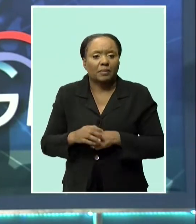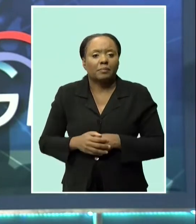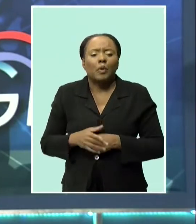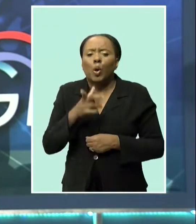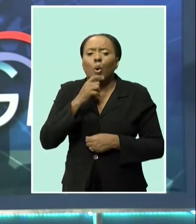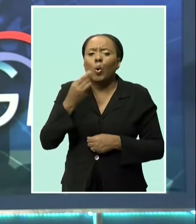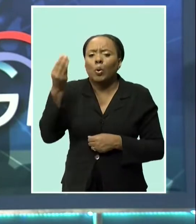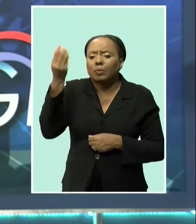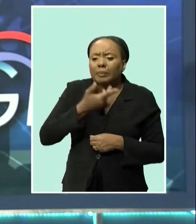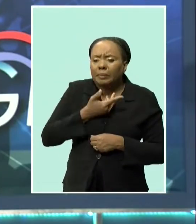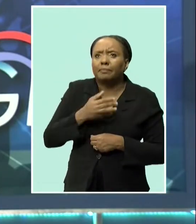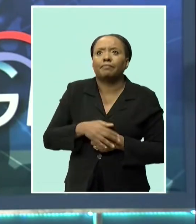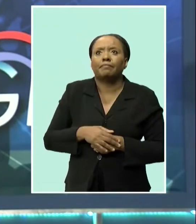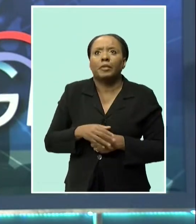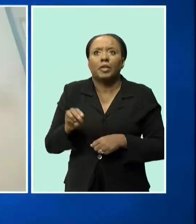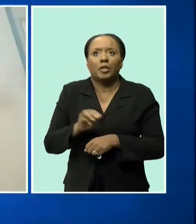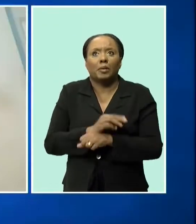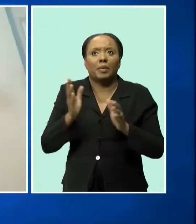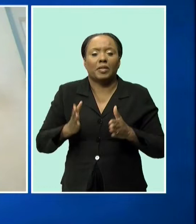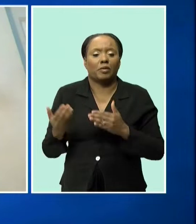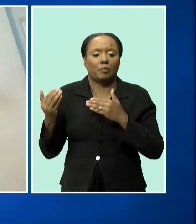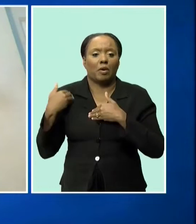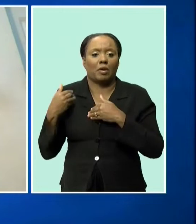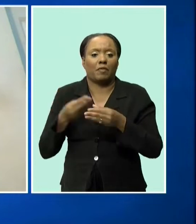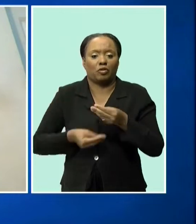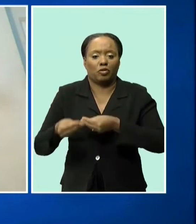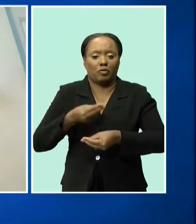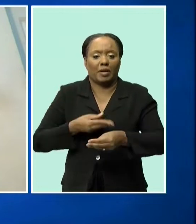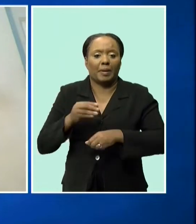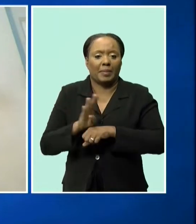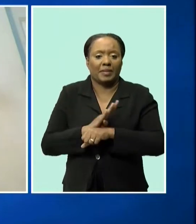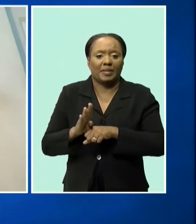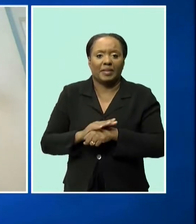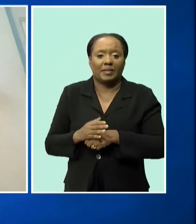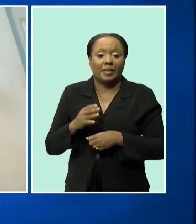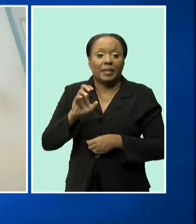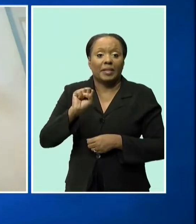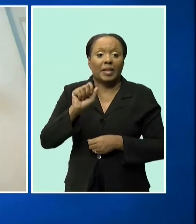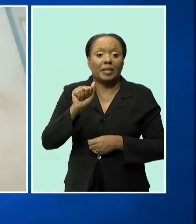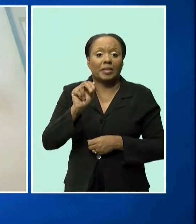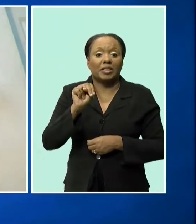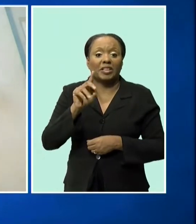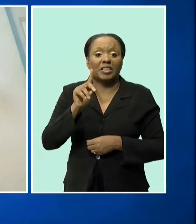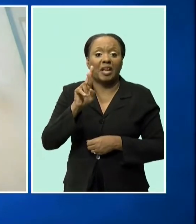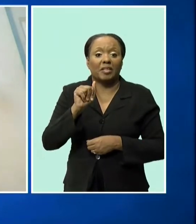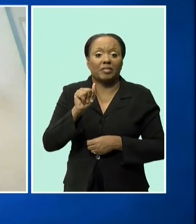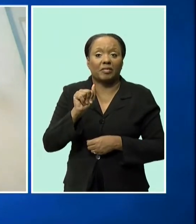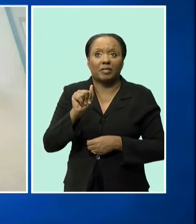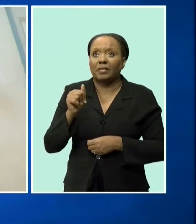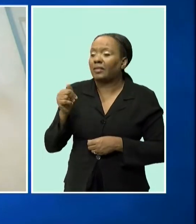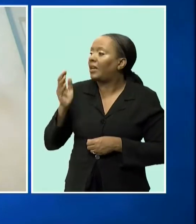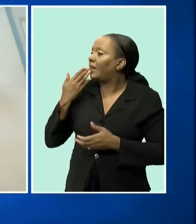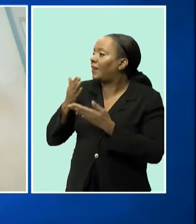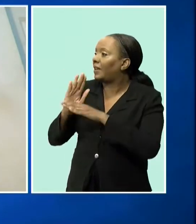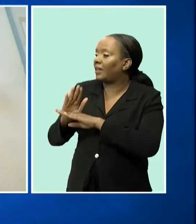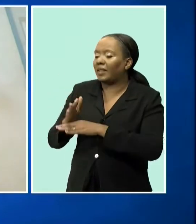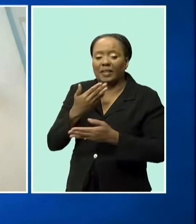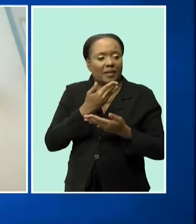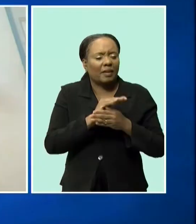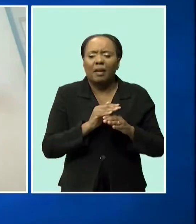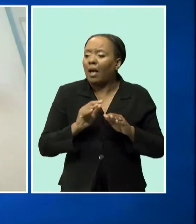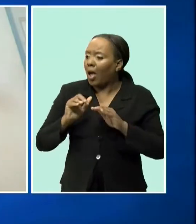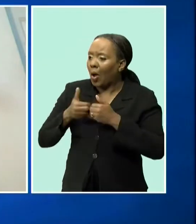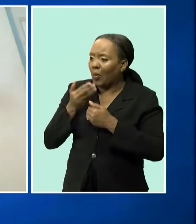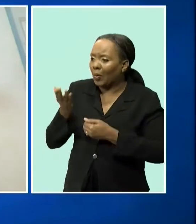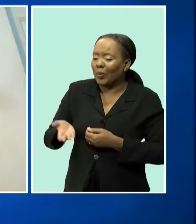Ministry of Foreign Trade and Business, Sandra Husbands. Good evening, Minister Husbands. Hi, good afternoon. How are you? I